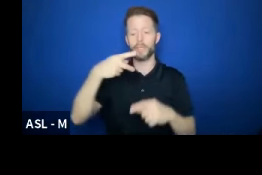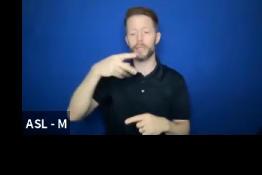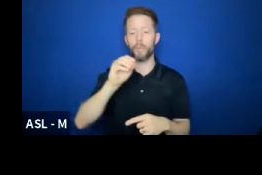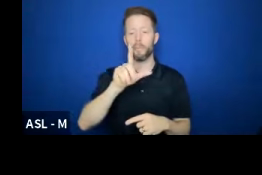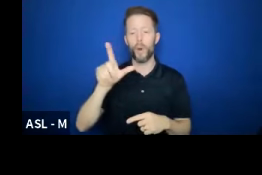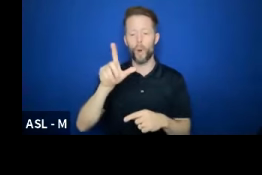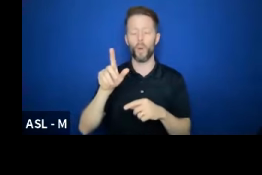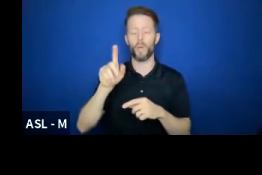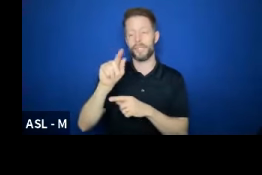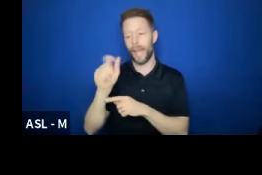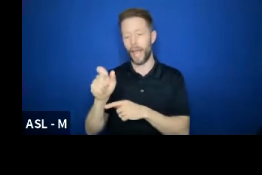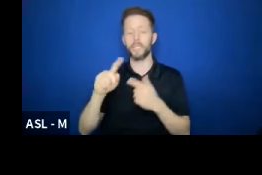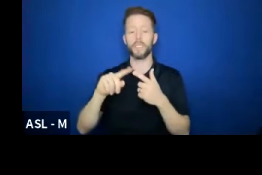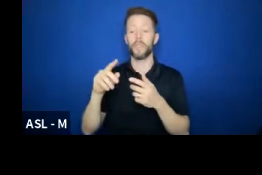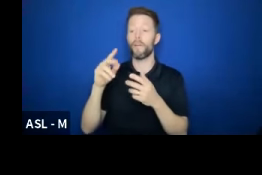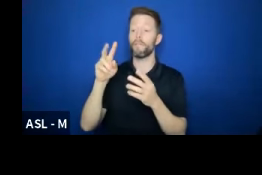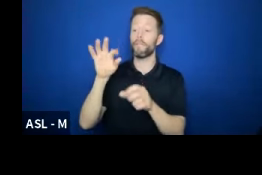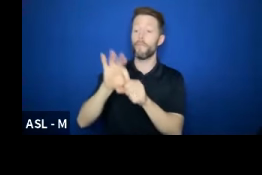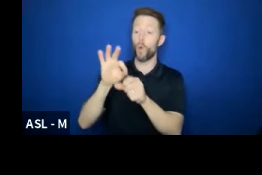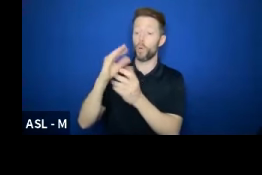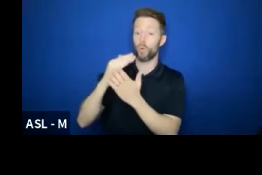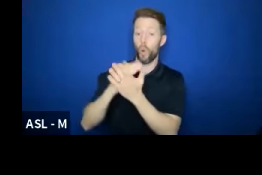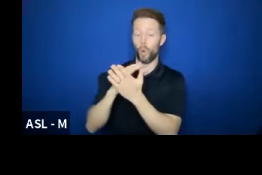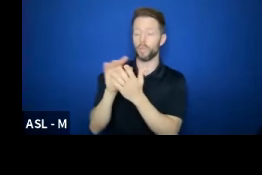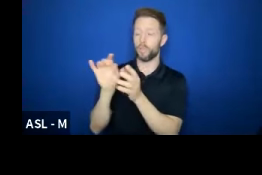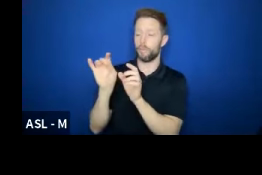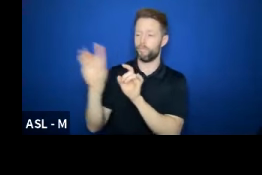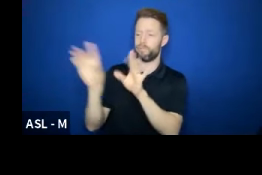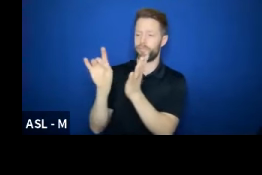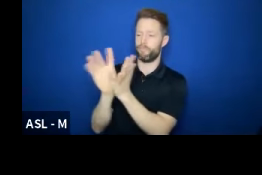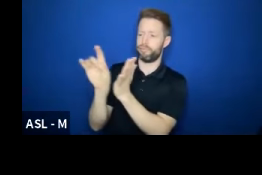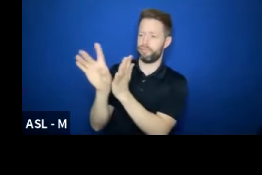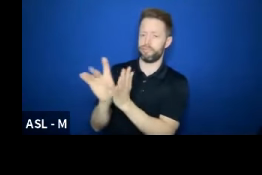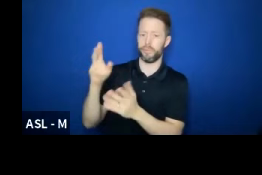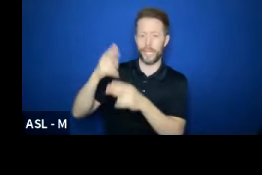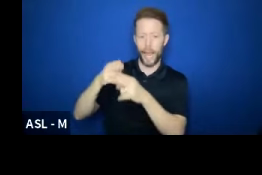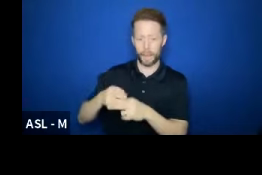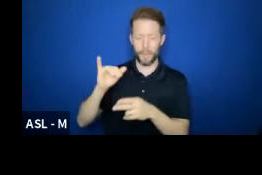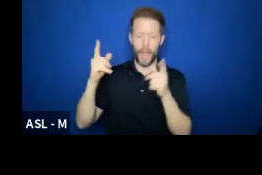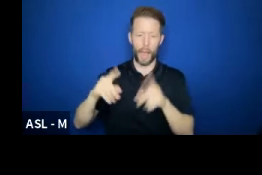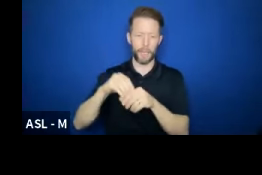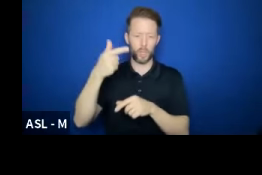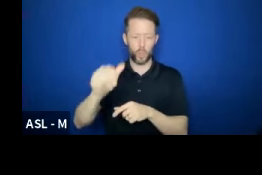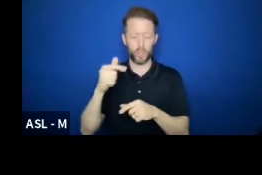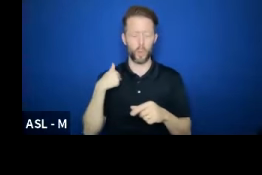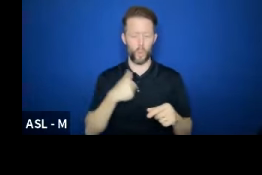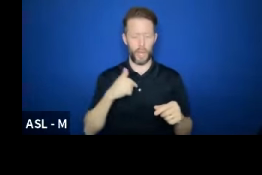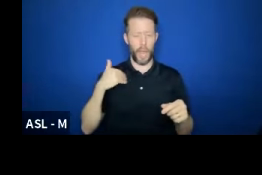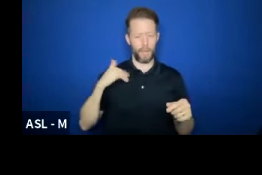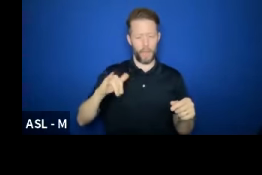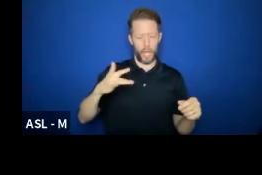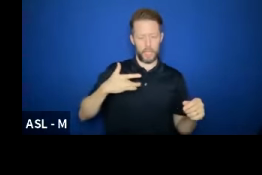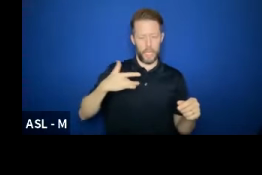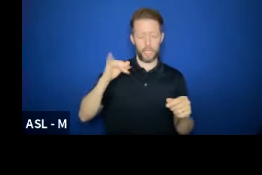taxes, binging of voter rolls that we saw, for instance, in Georgia in 2018. And so we all kind of have this sense that democracy in the US is